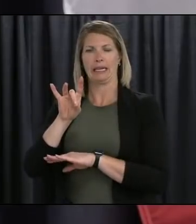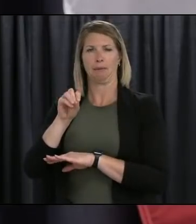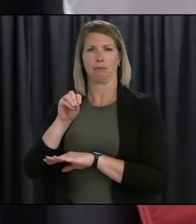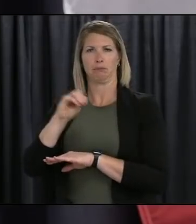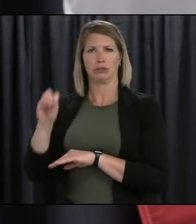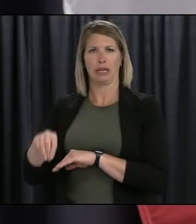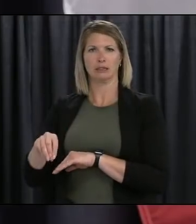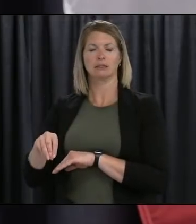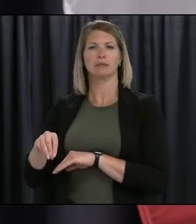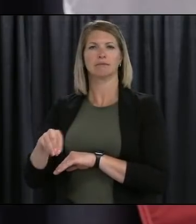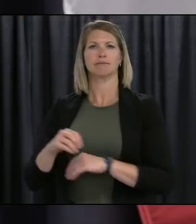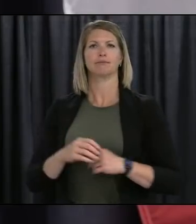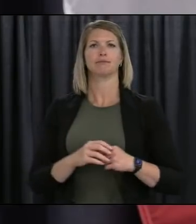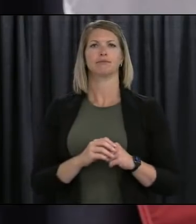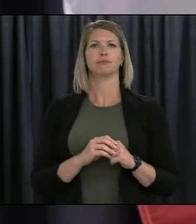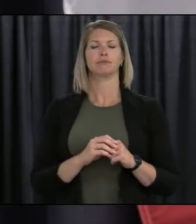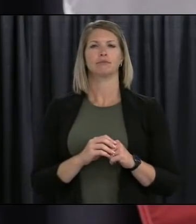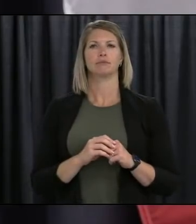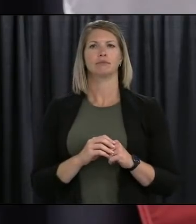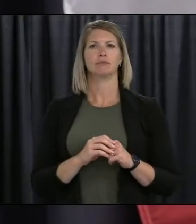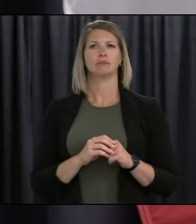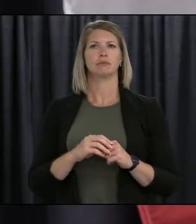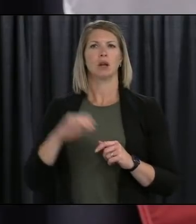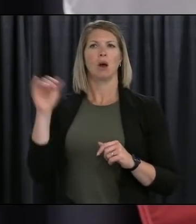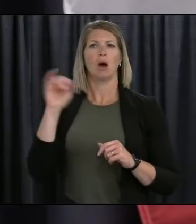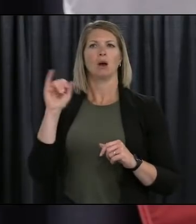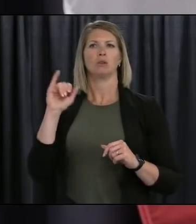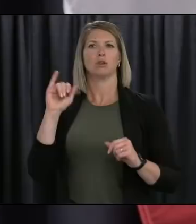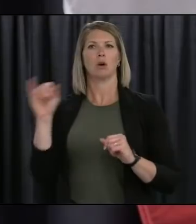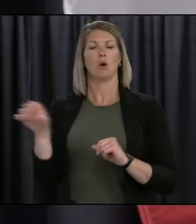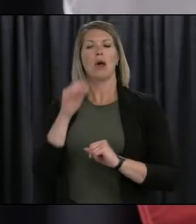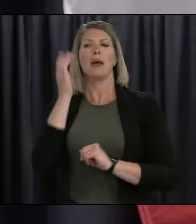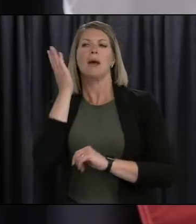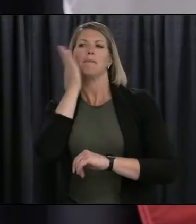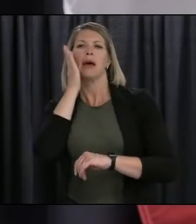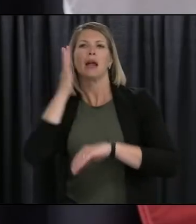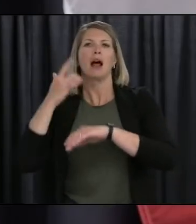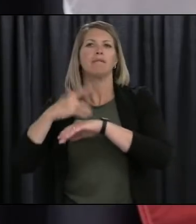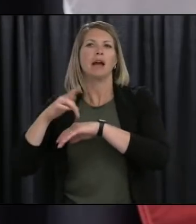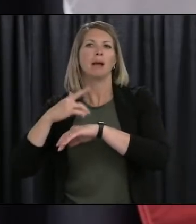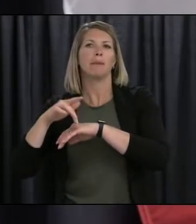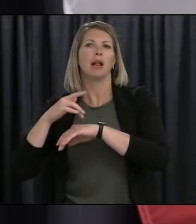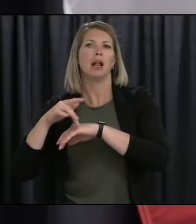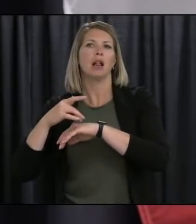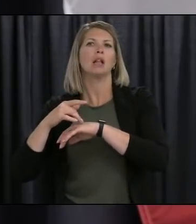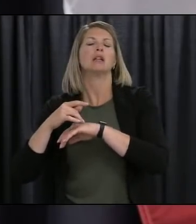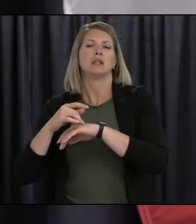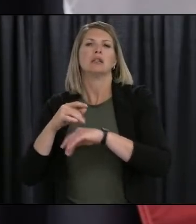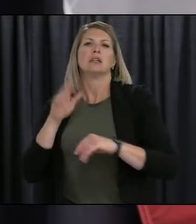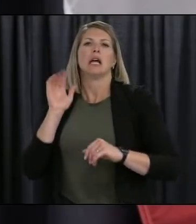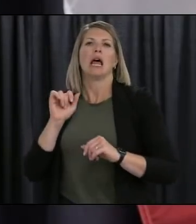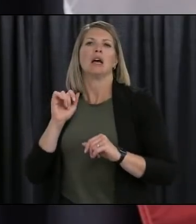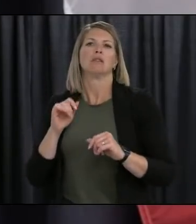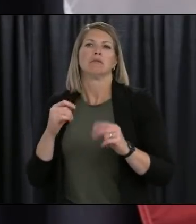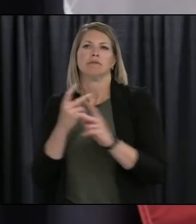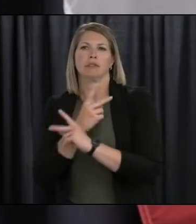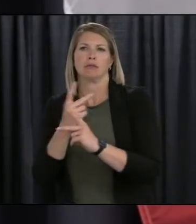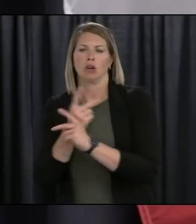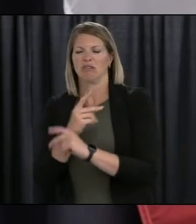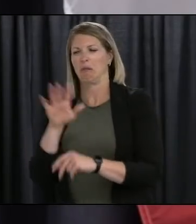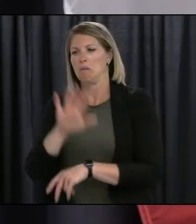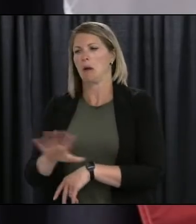And our targets were for 85% in terms of bed occupancy by this week. But you can see some of those areas do